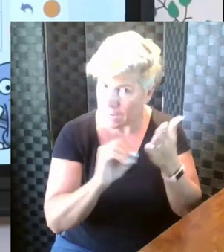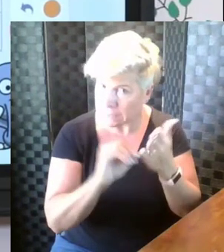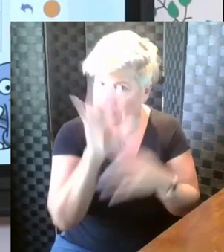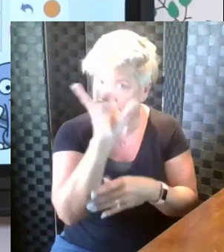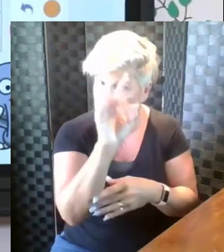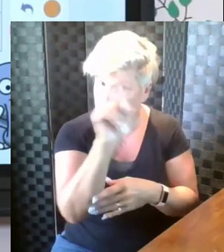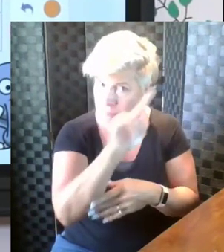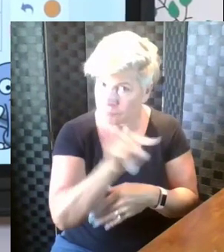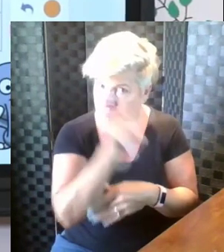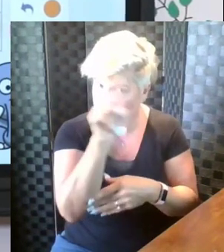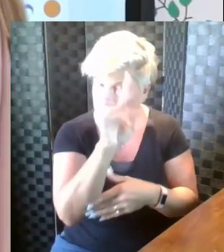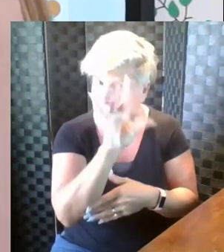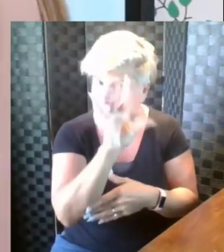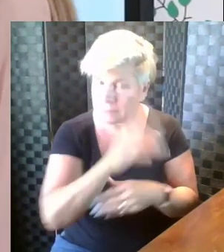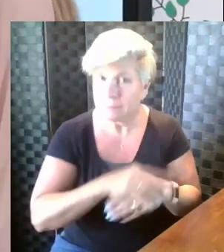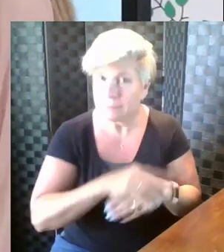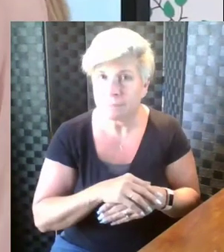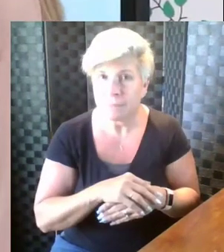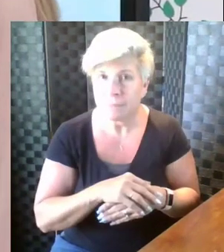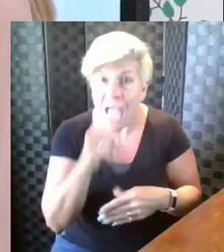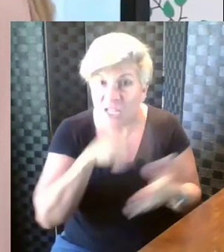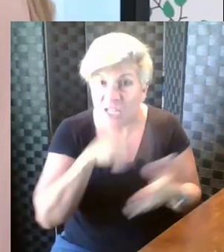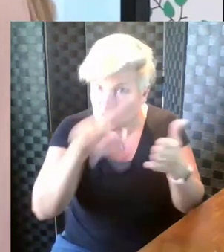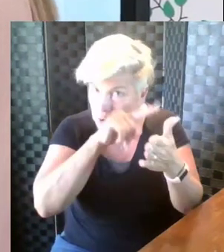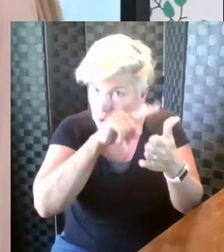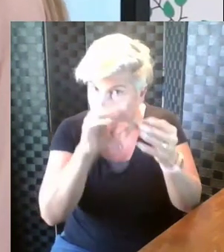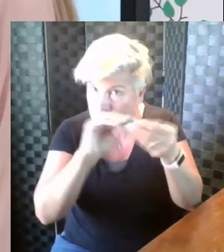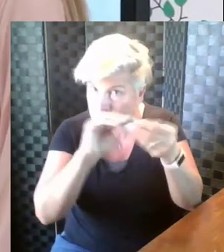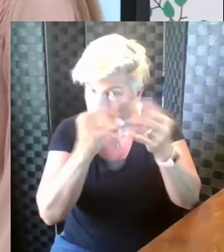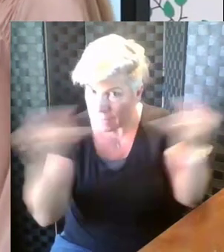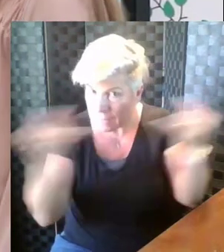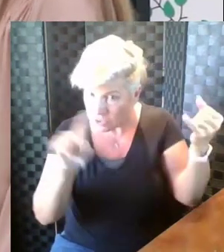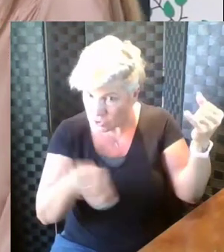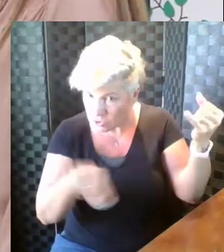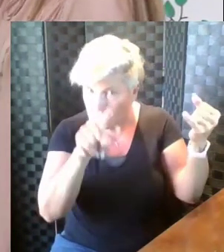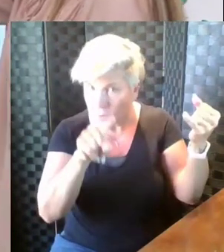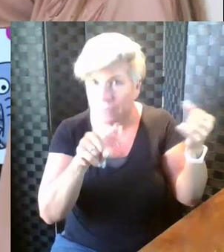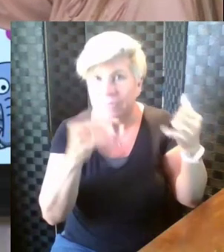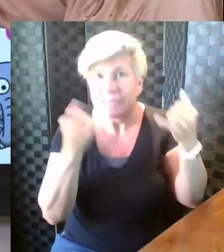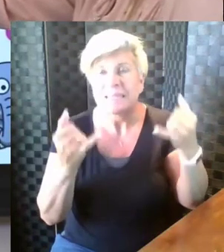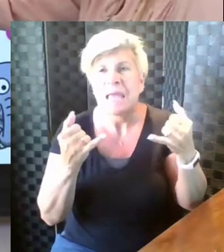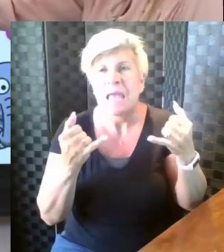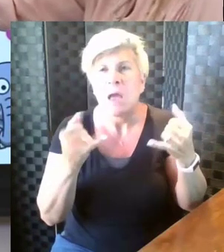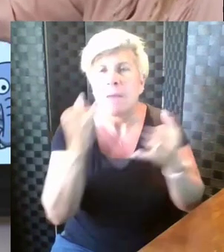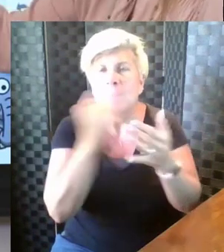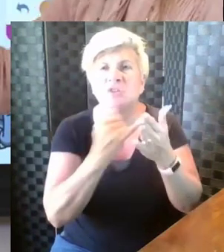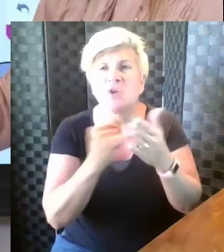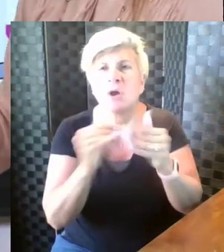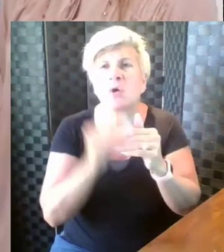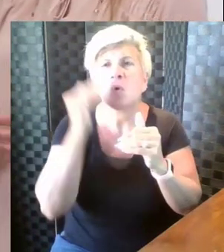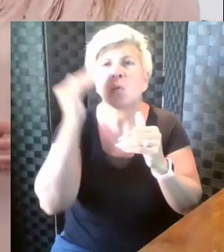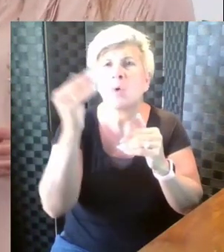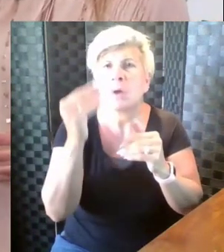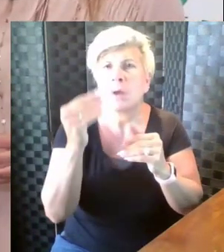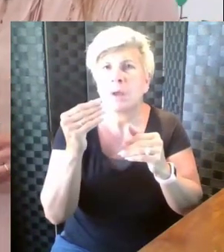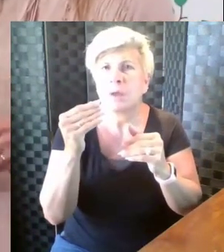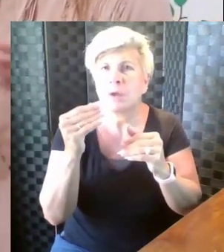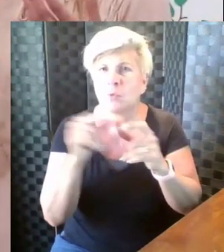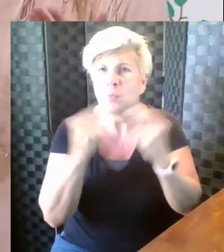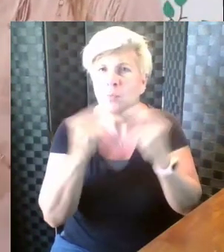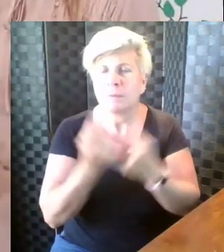put an 8 in the box and circle it on the number line. Now I'm going to draw a greater group or a group of